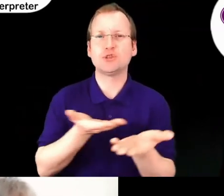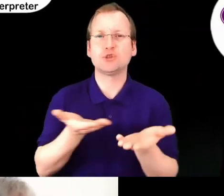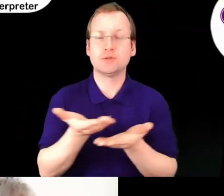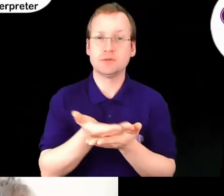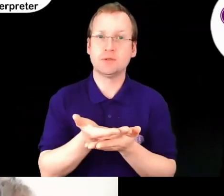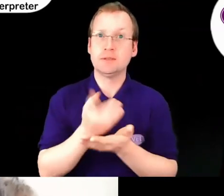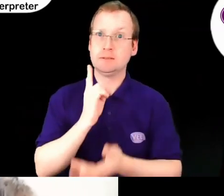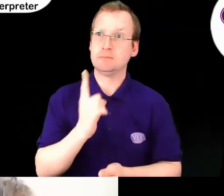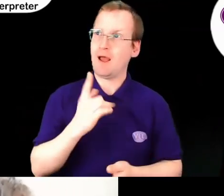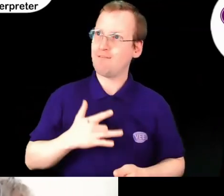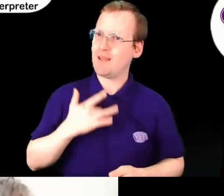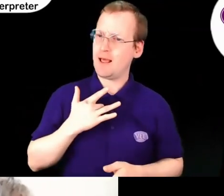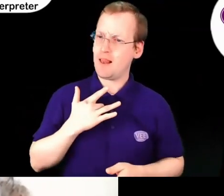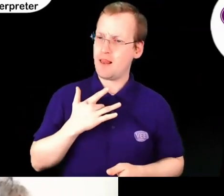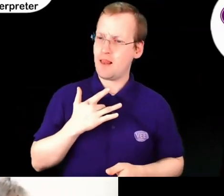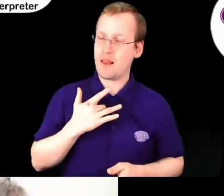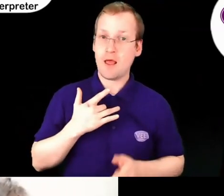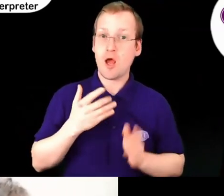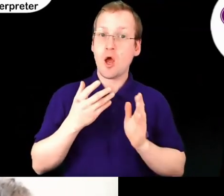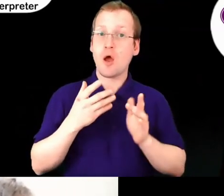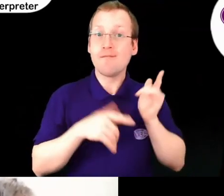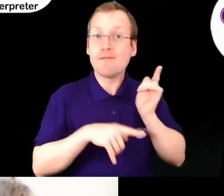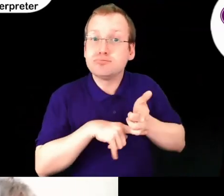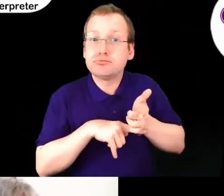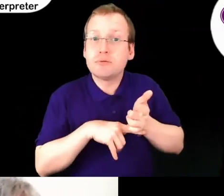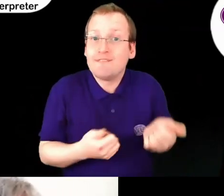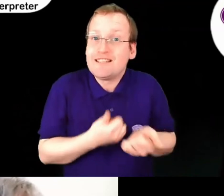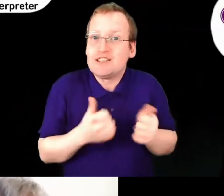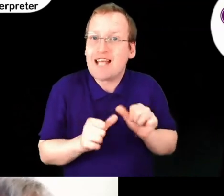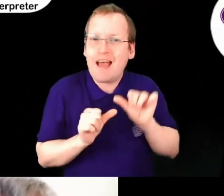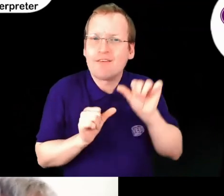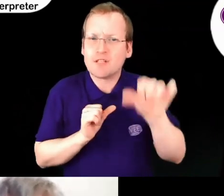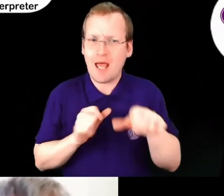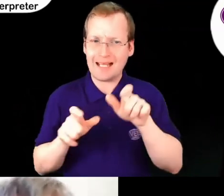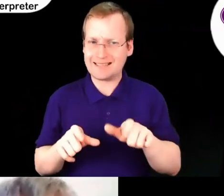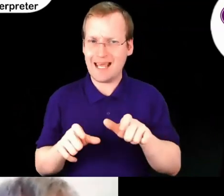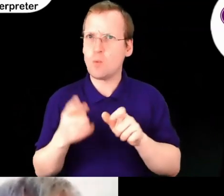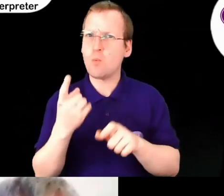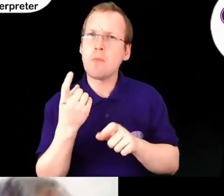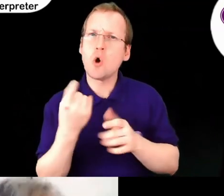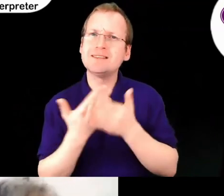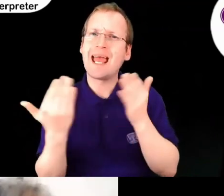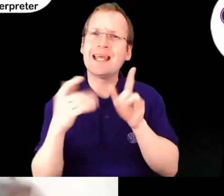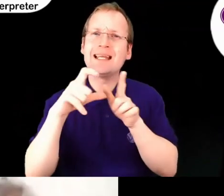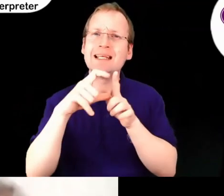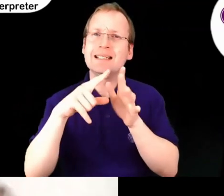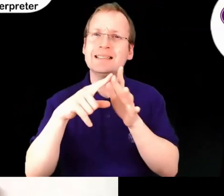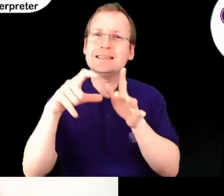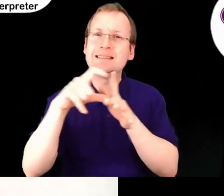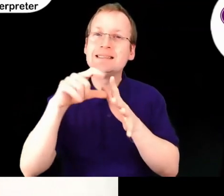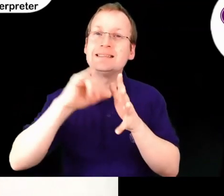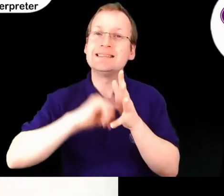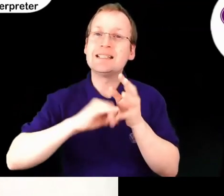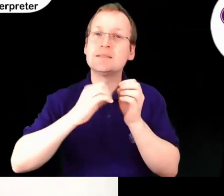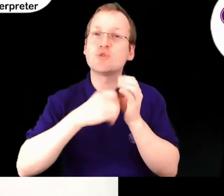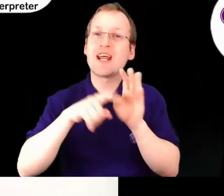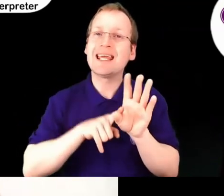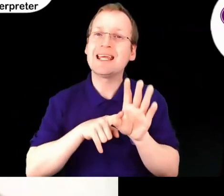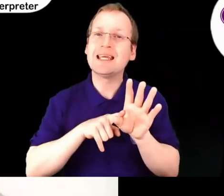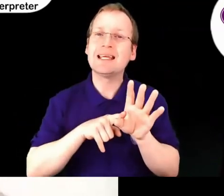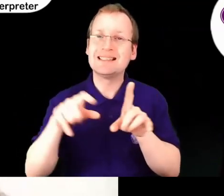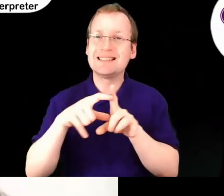you know, after I'd recorded it, I stayed another day in Didsbury, which is where his parish is.